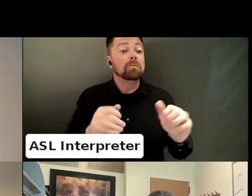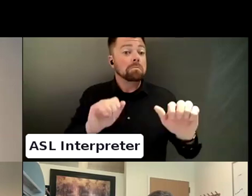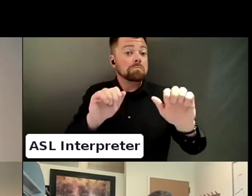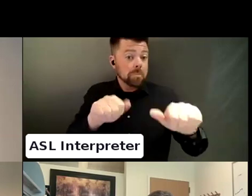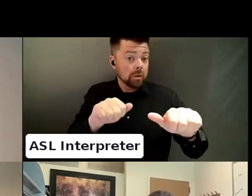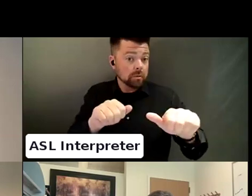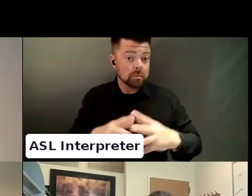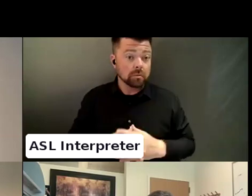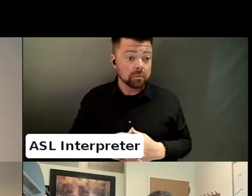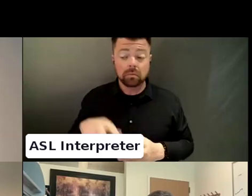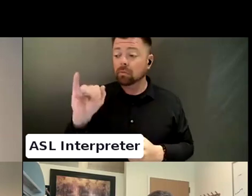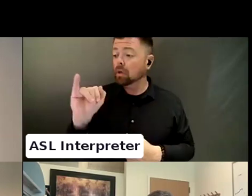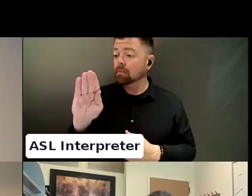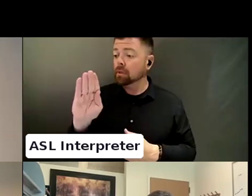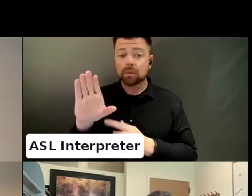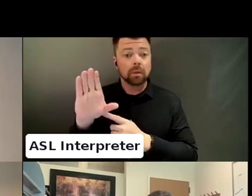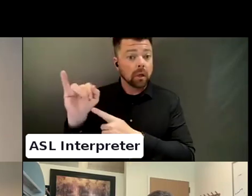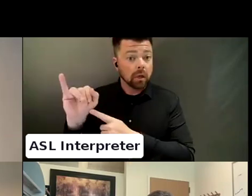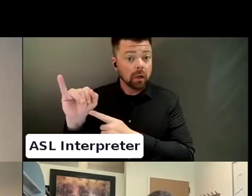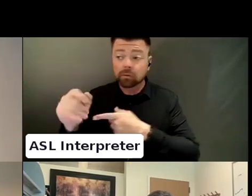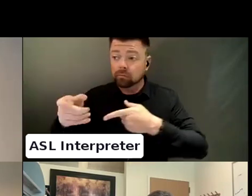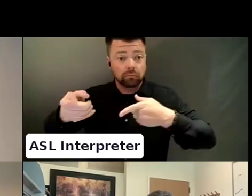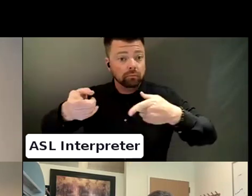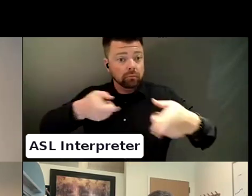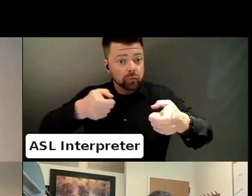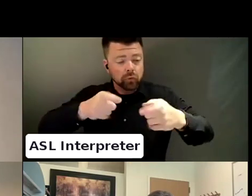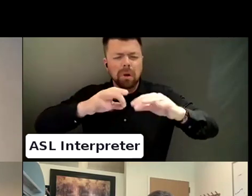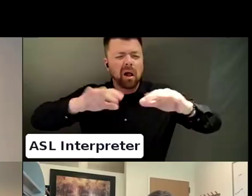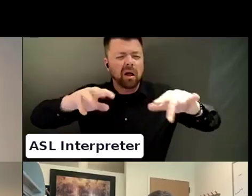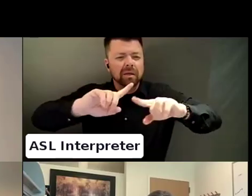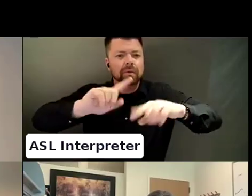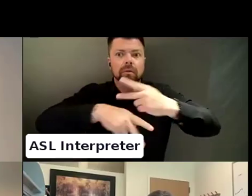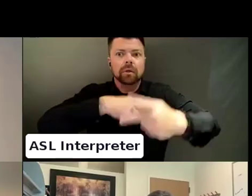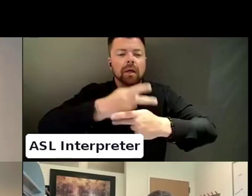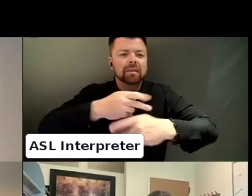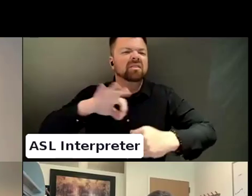for IBCIs to control various types of effectors.